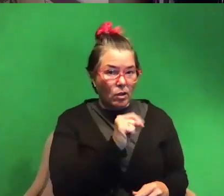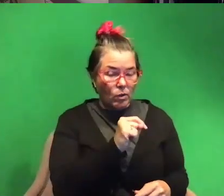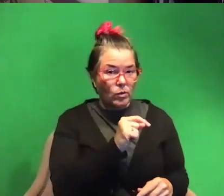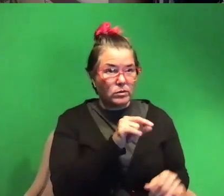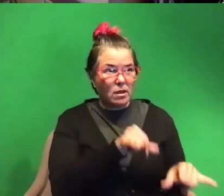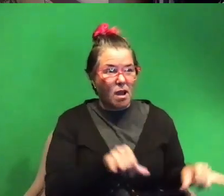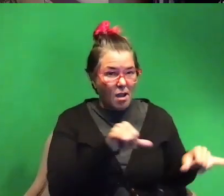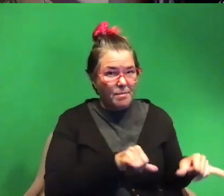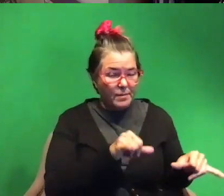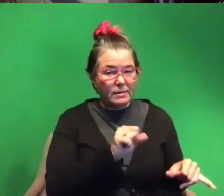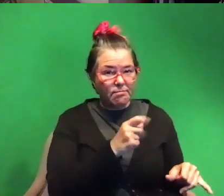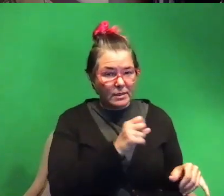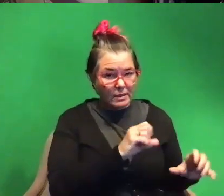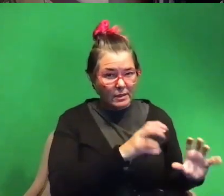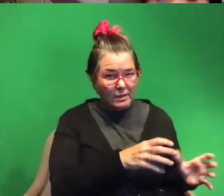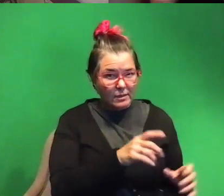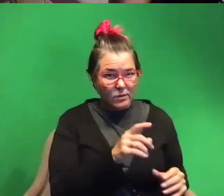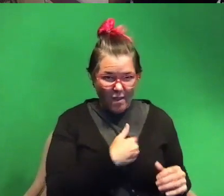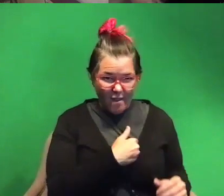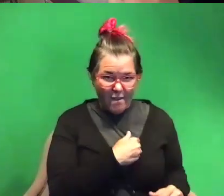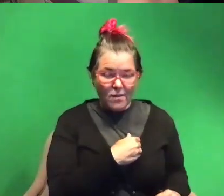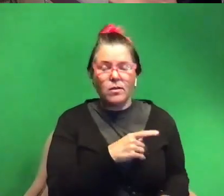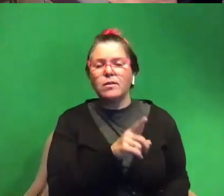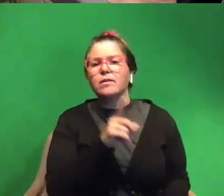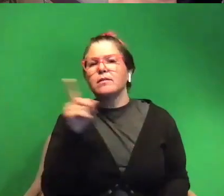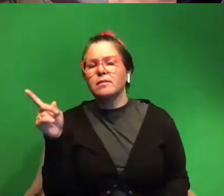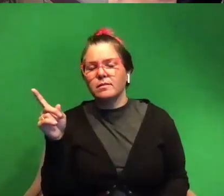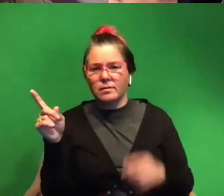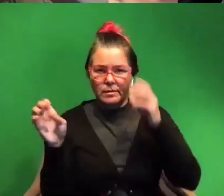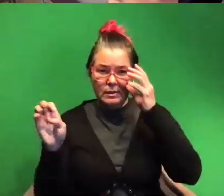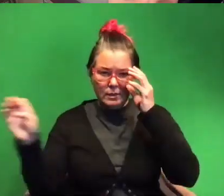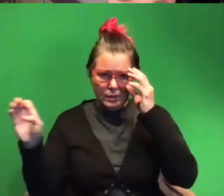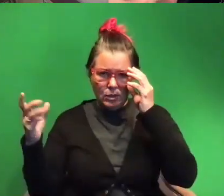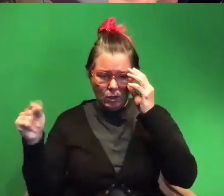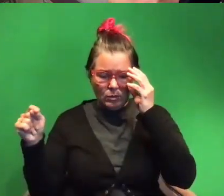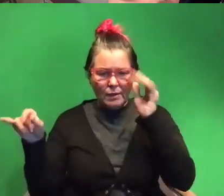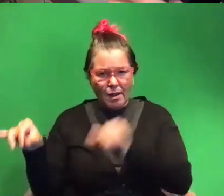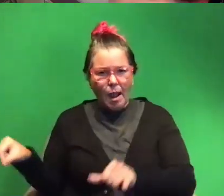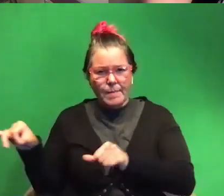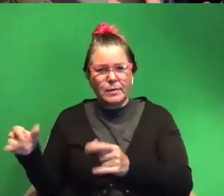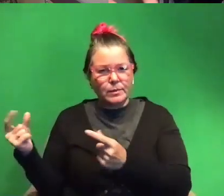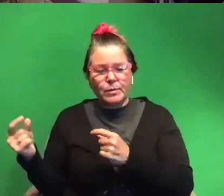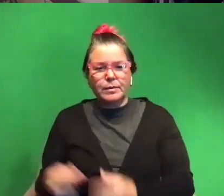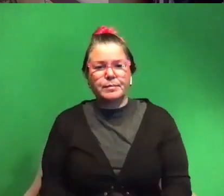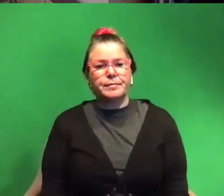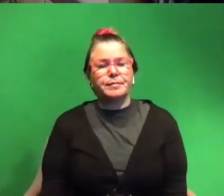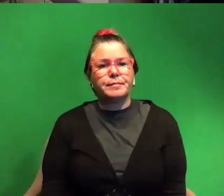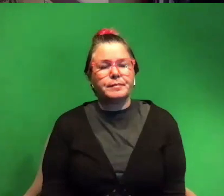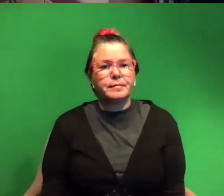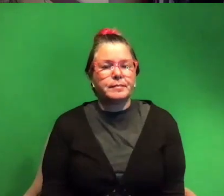coral species, if there are any corals out here, or a specific East Coast coral species that's like the most